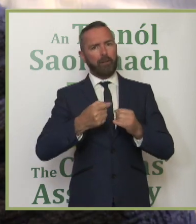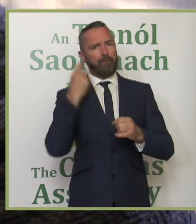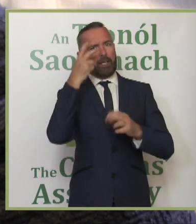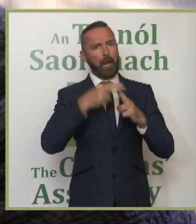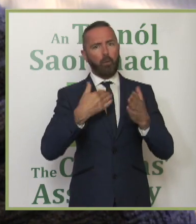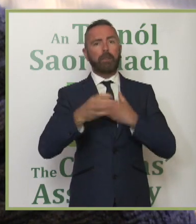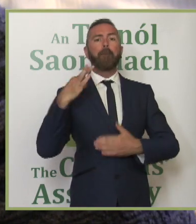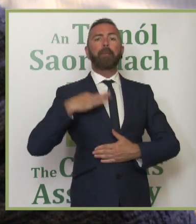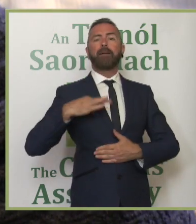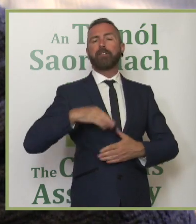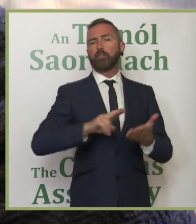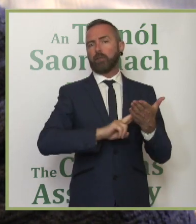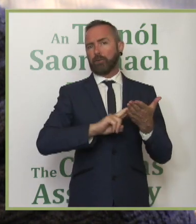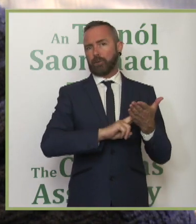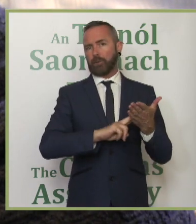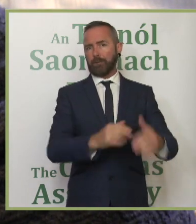use.